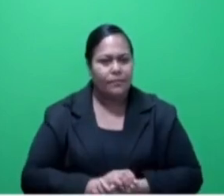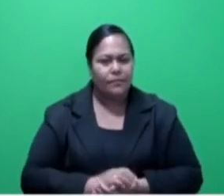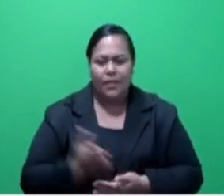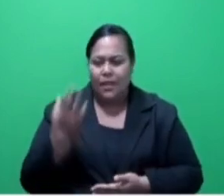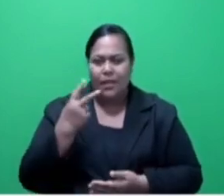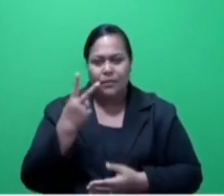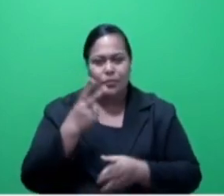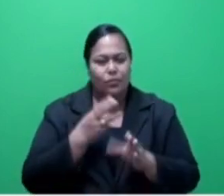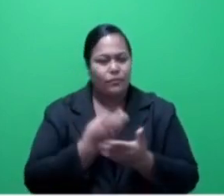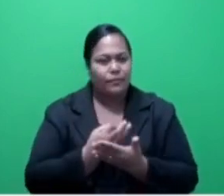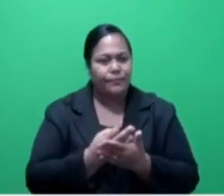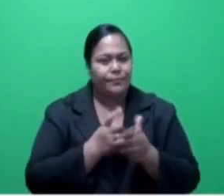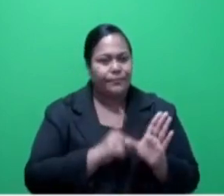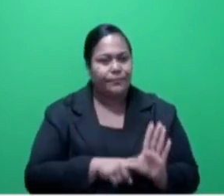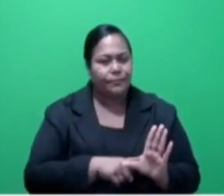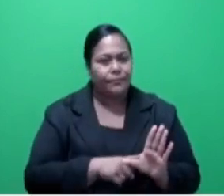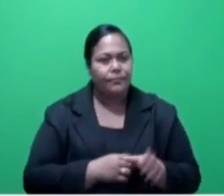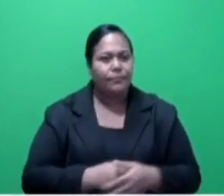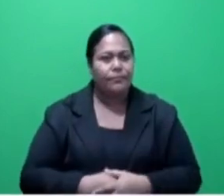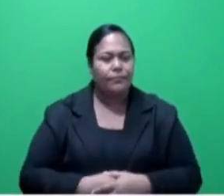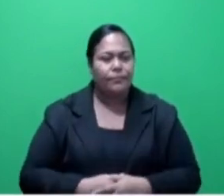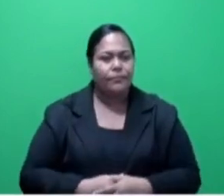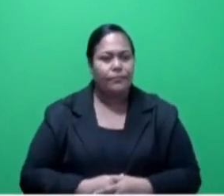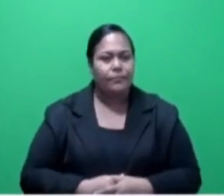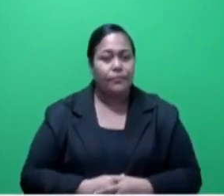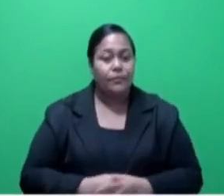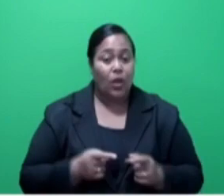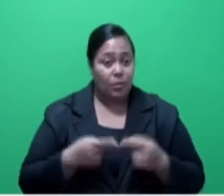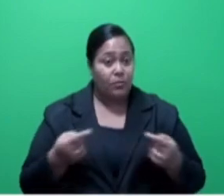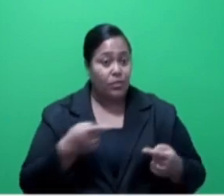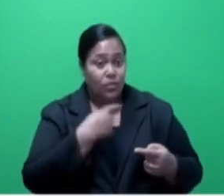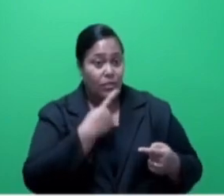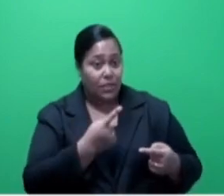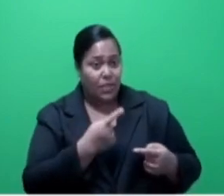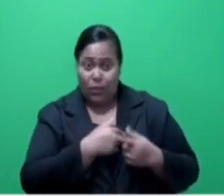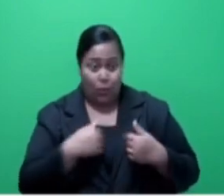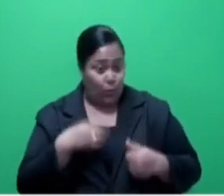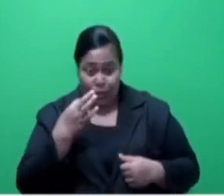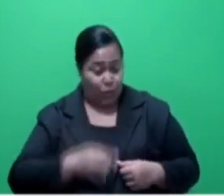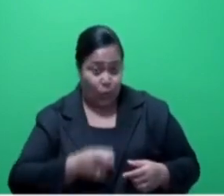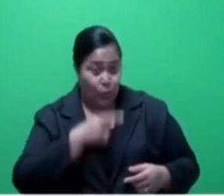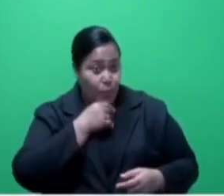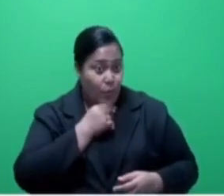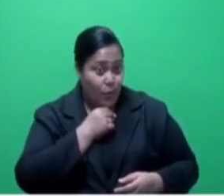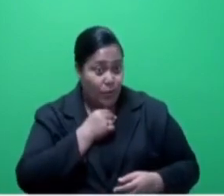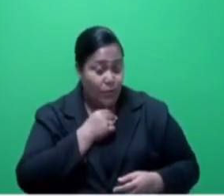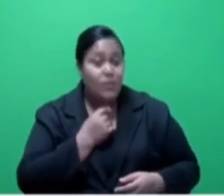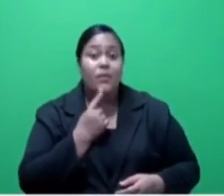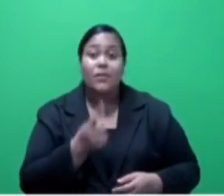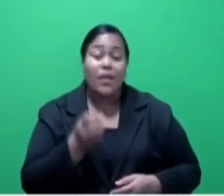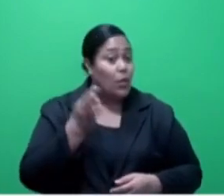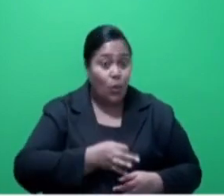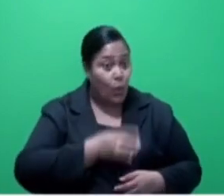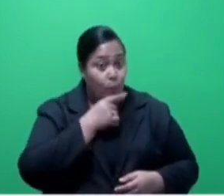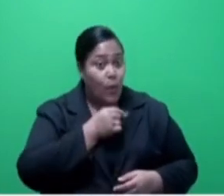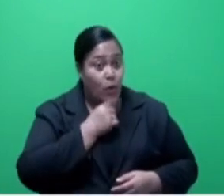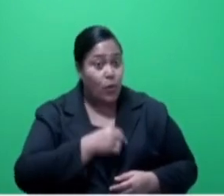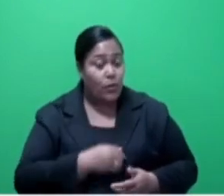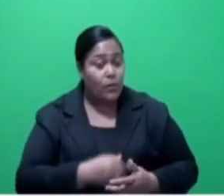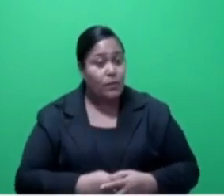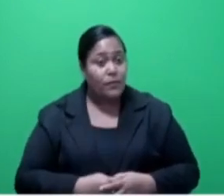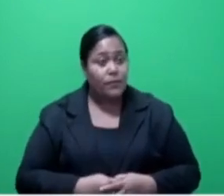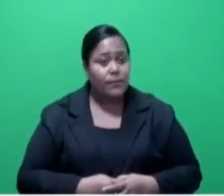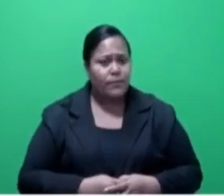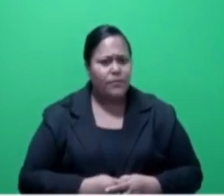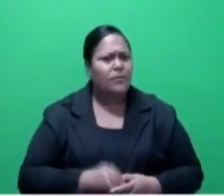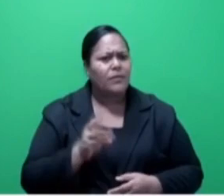years. Now, this is where the opposition is saying that we should not have borrowed. They're saying we should not have borrowed. I think somebody at the